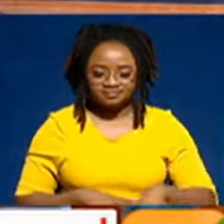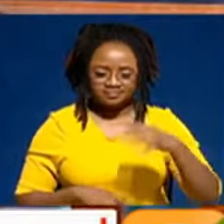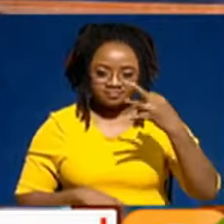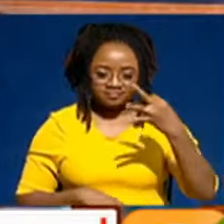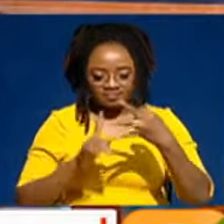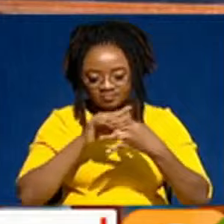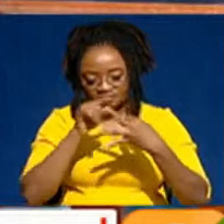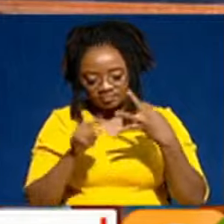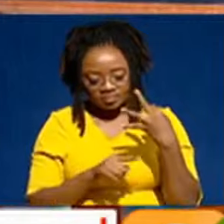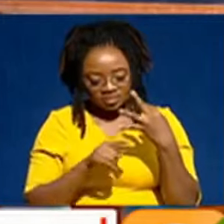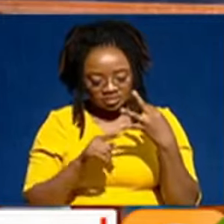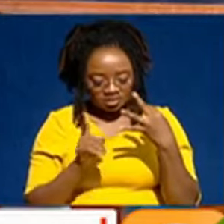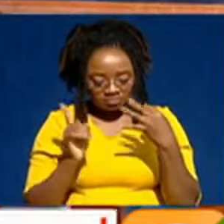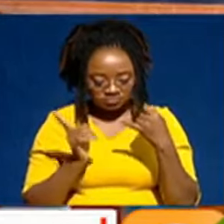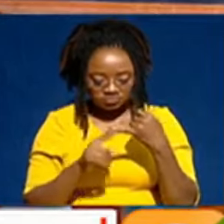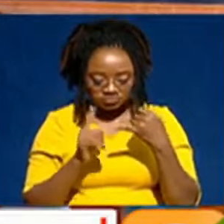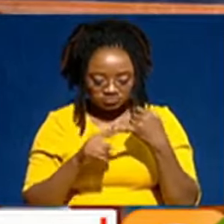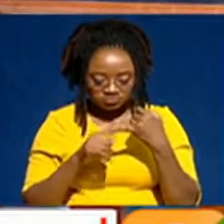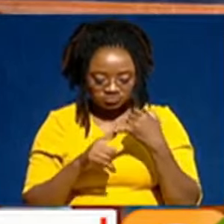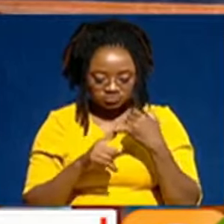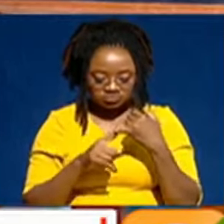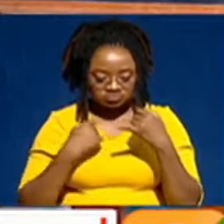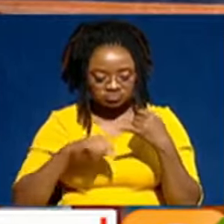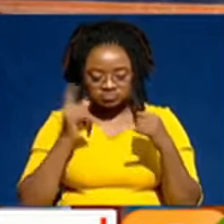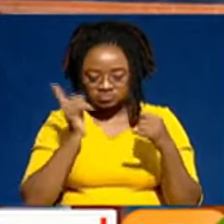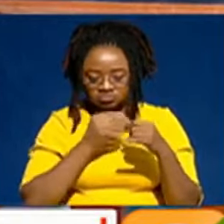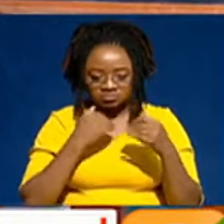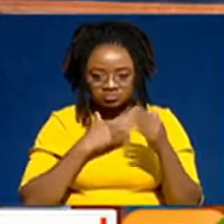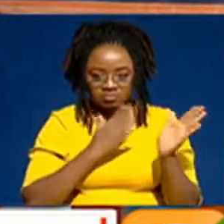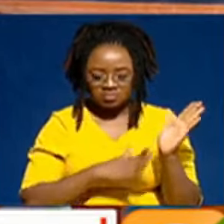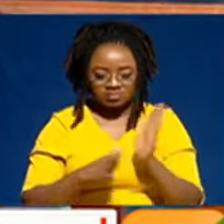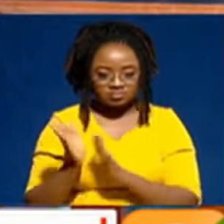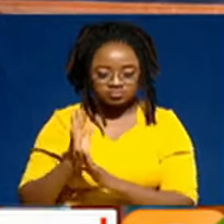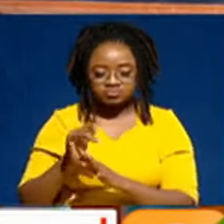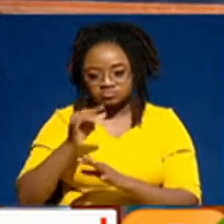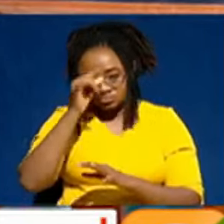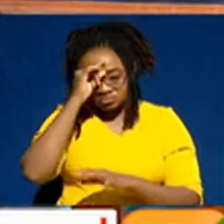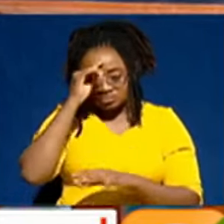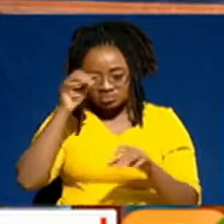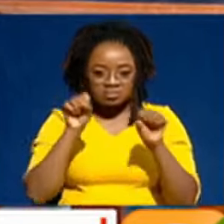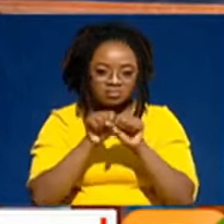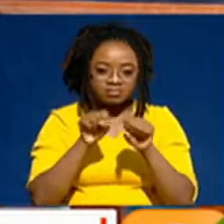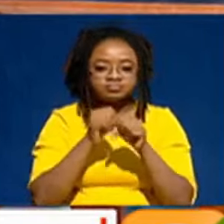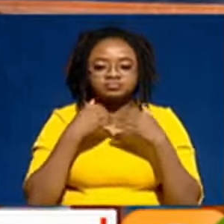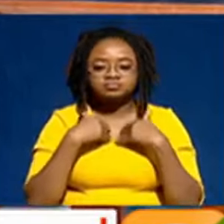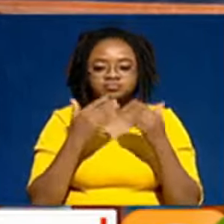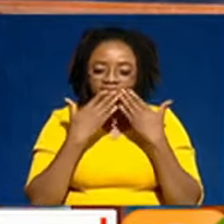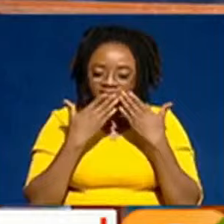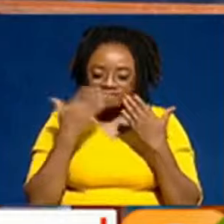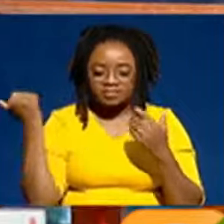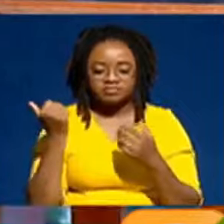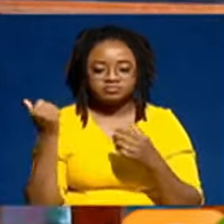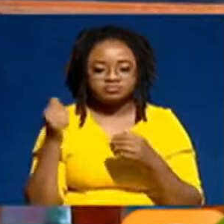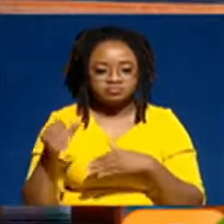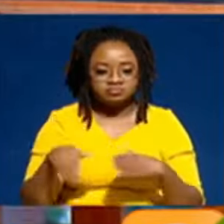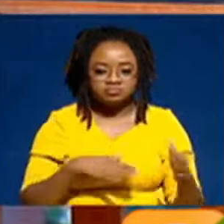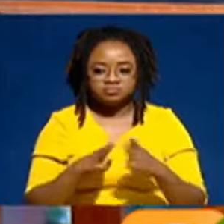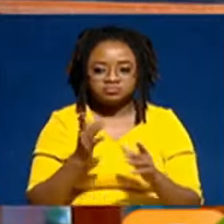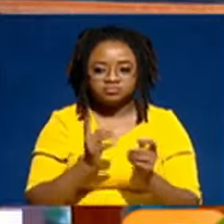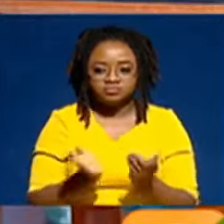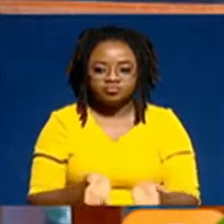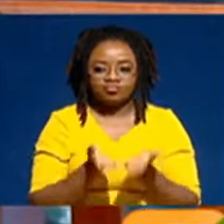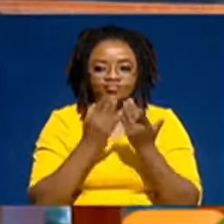one is we already have a plan. Governor Sakaja has the best opportunity to make a difference, to make a